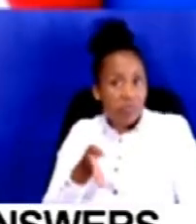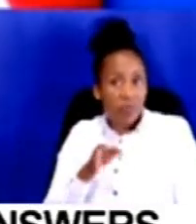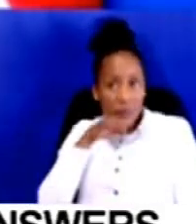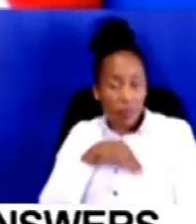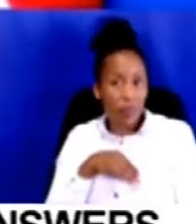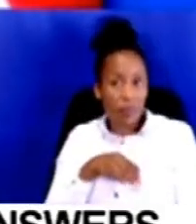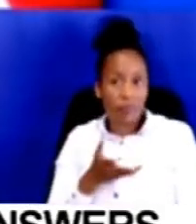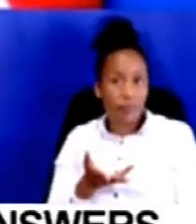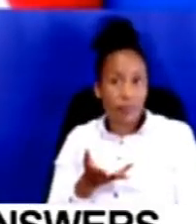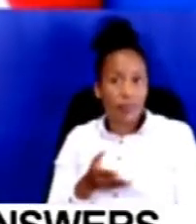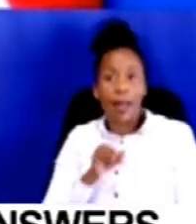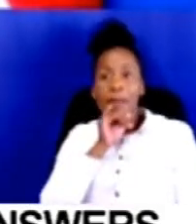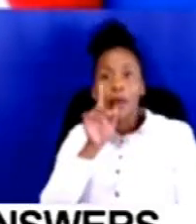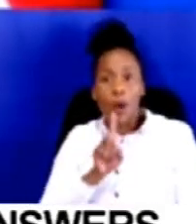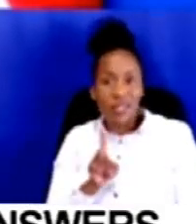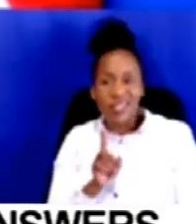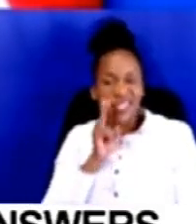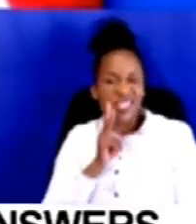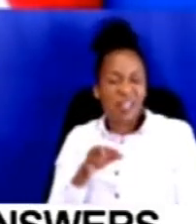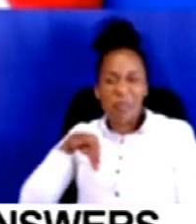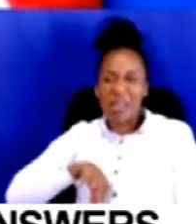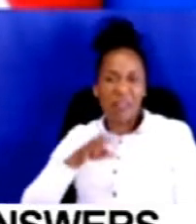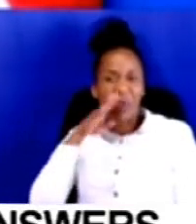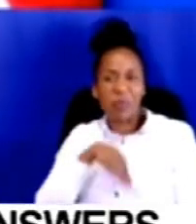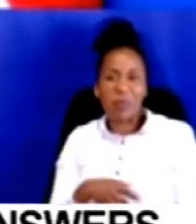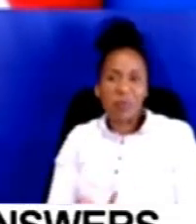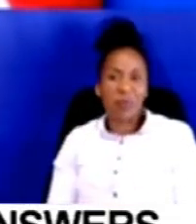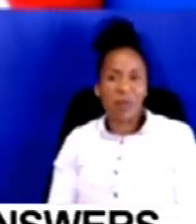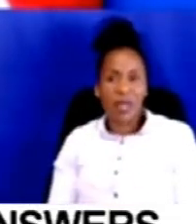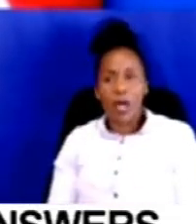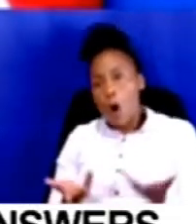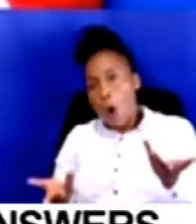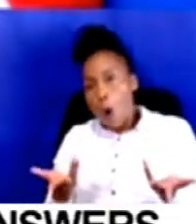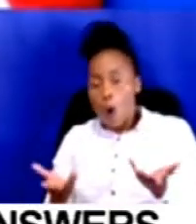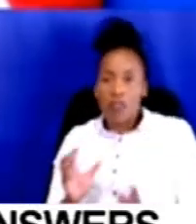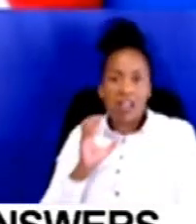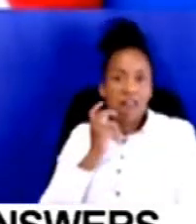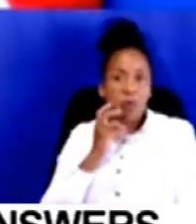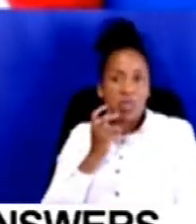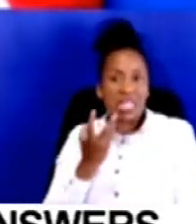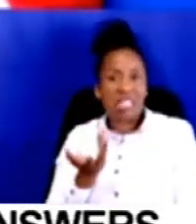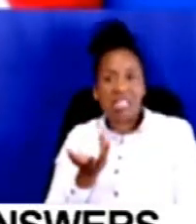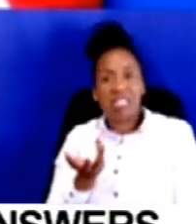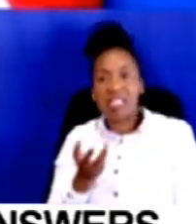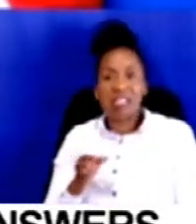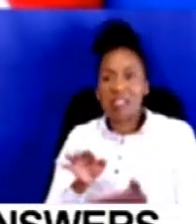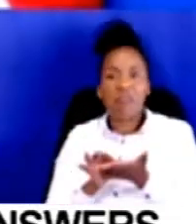process, that means they don't see the benefit or the fruits of